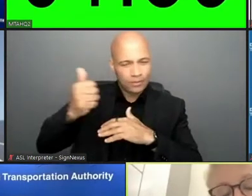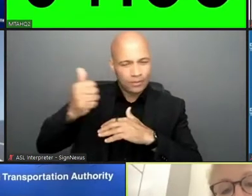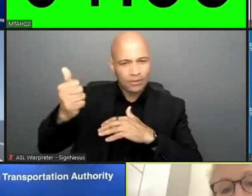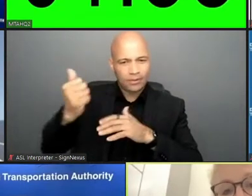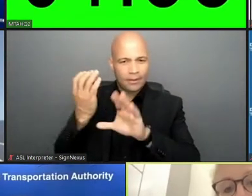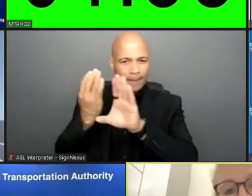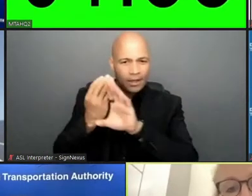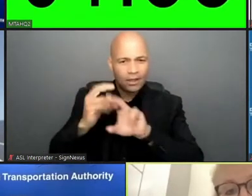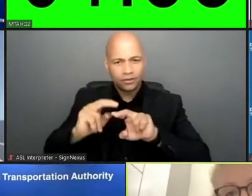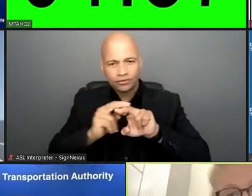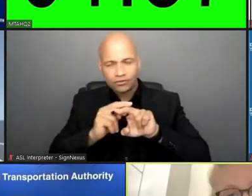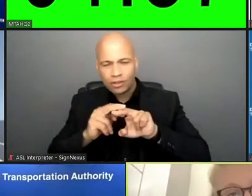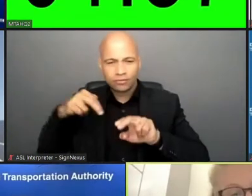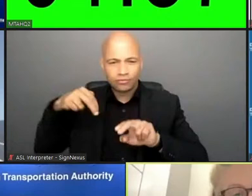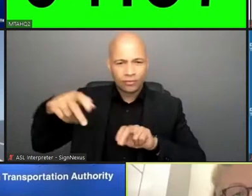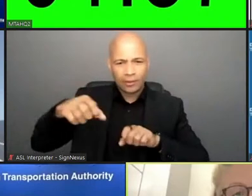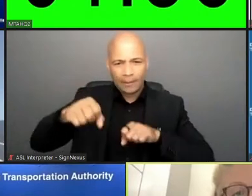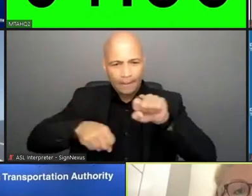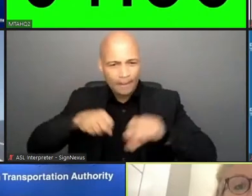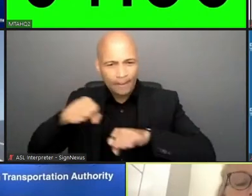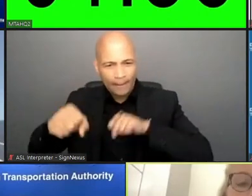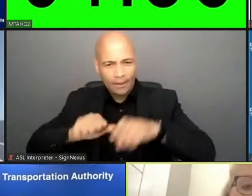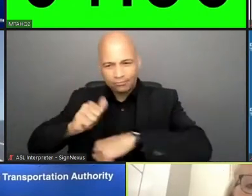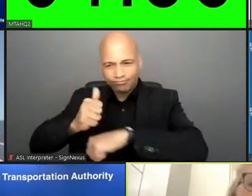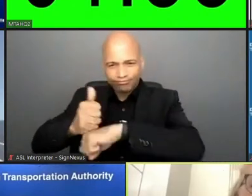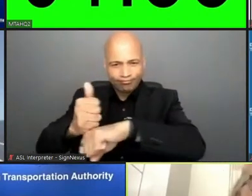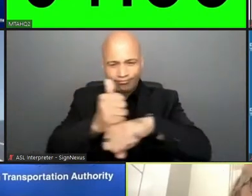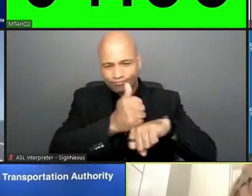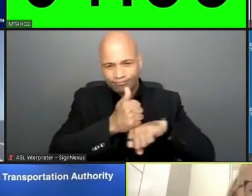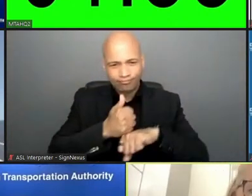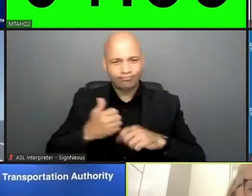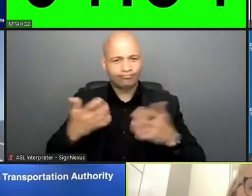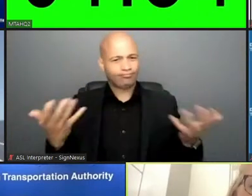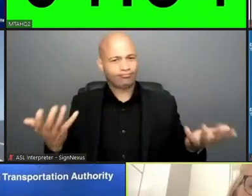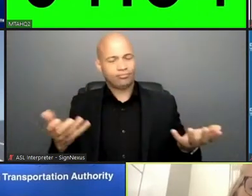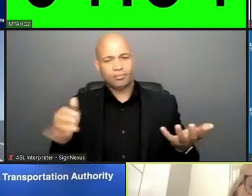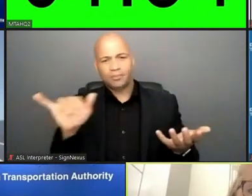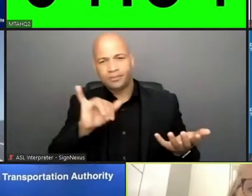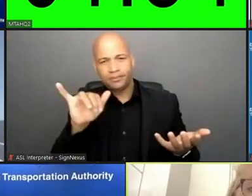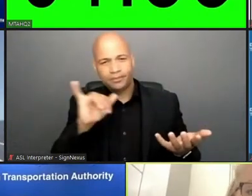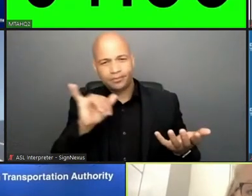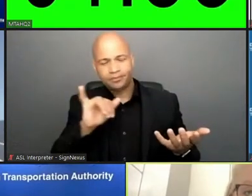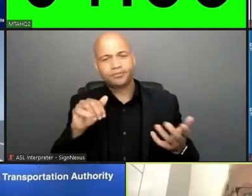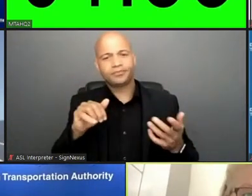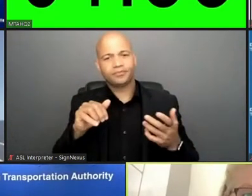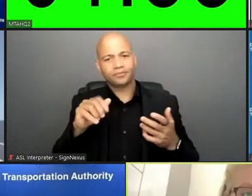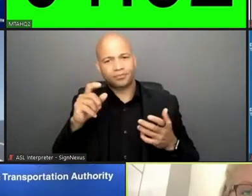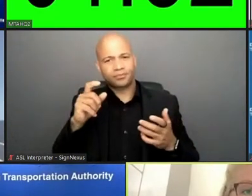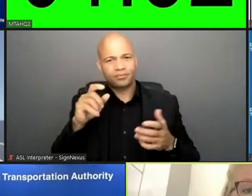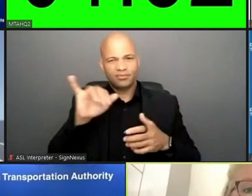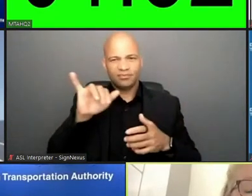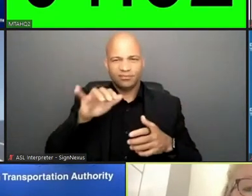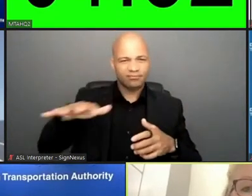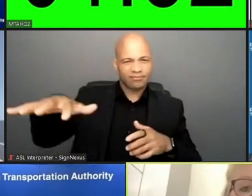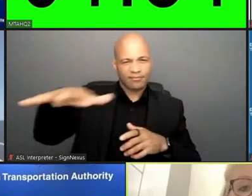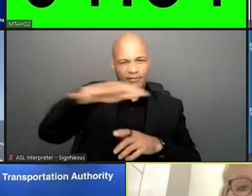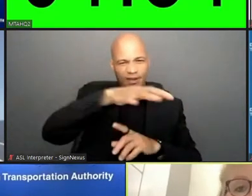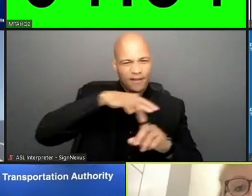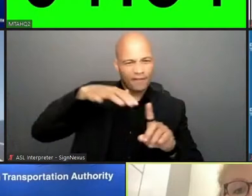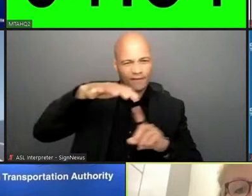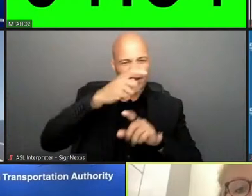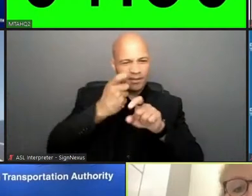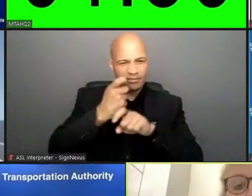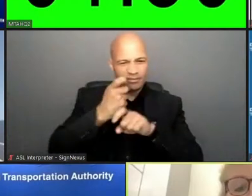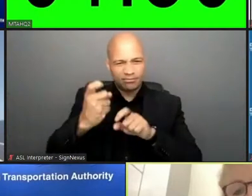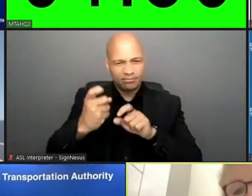pedestrian and biking infrastructure we also cannot be short-sighted about the environmental consequences here transportation